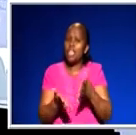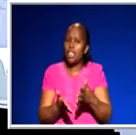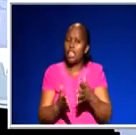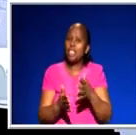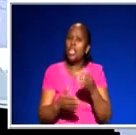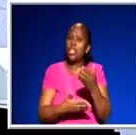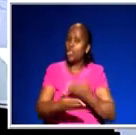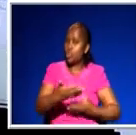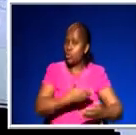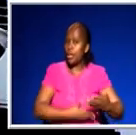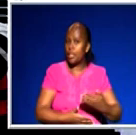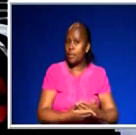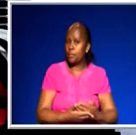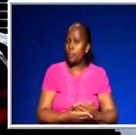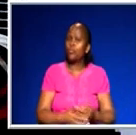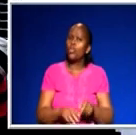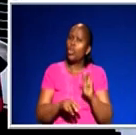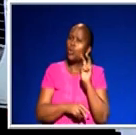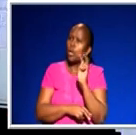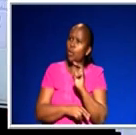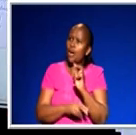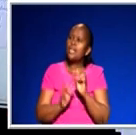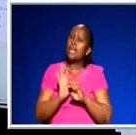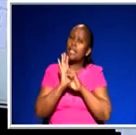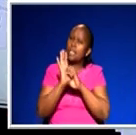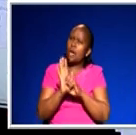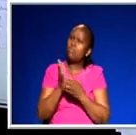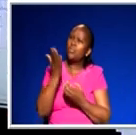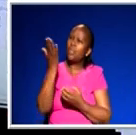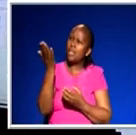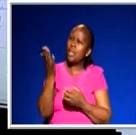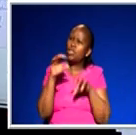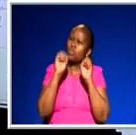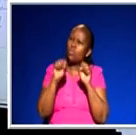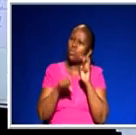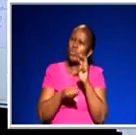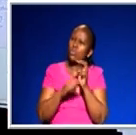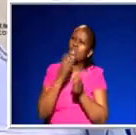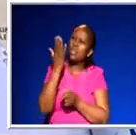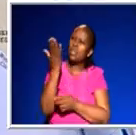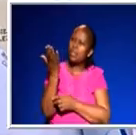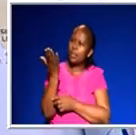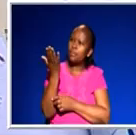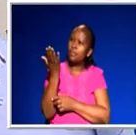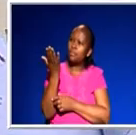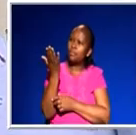trade. We can look at samples. I don't know, you'll be able to see this one.